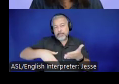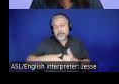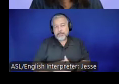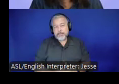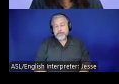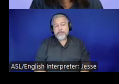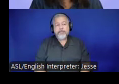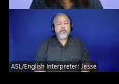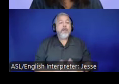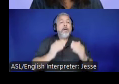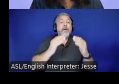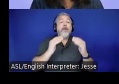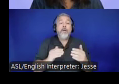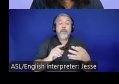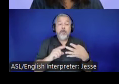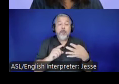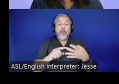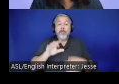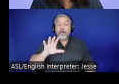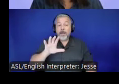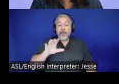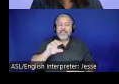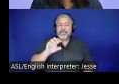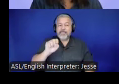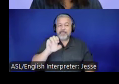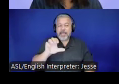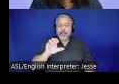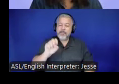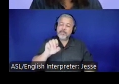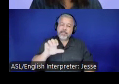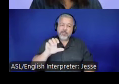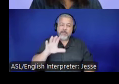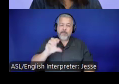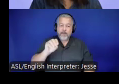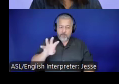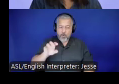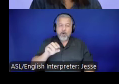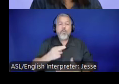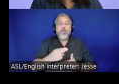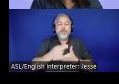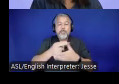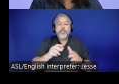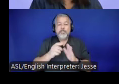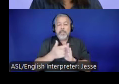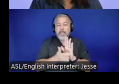We also have Section 504 of the Rehabilitation Act of 1973.